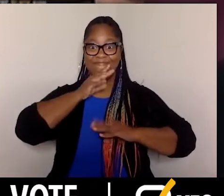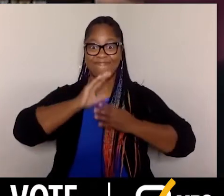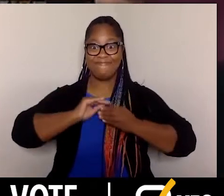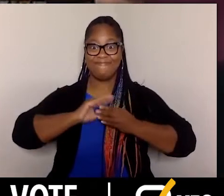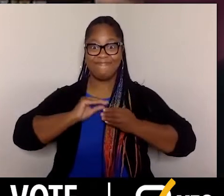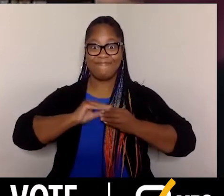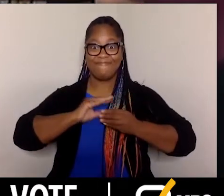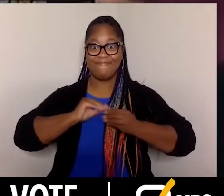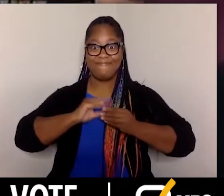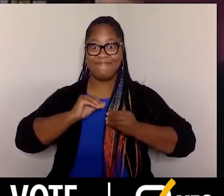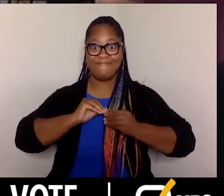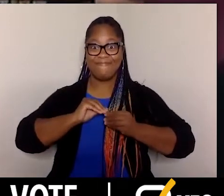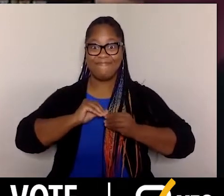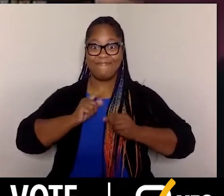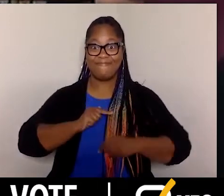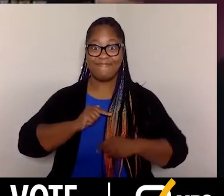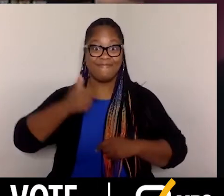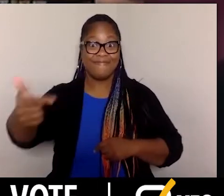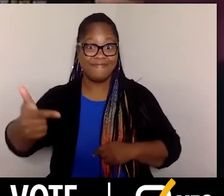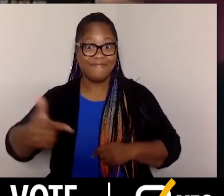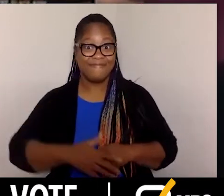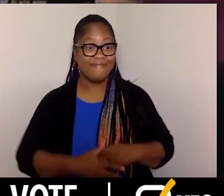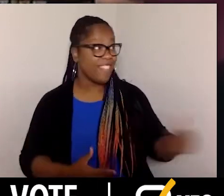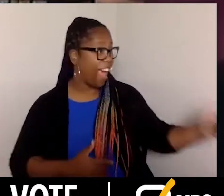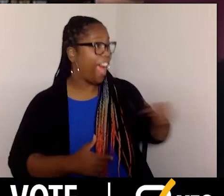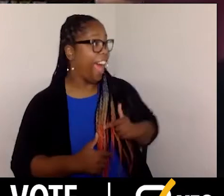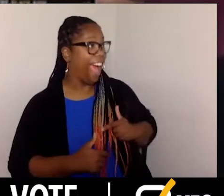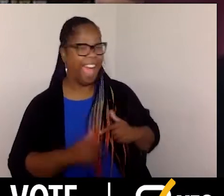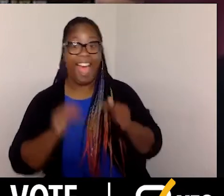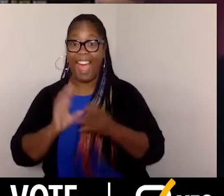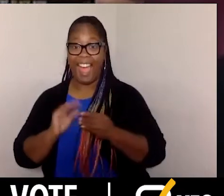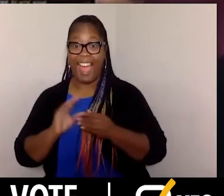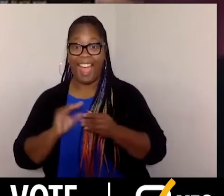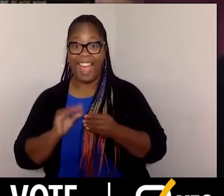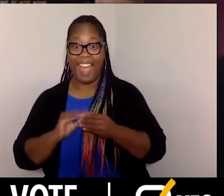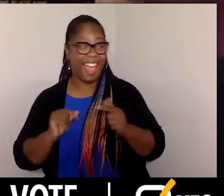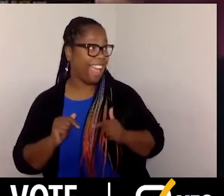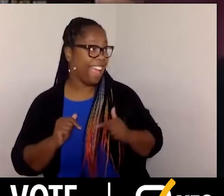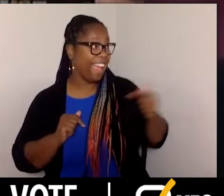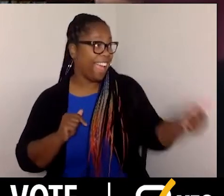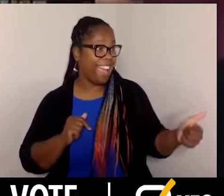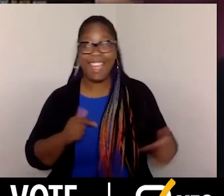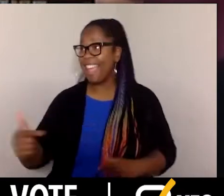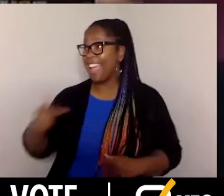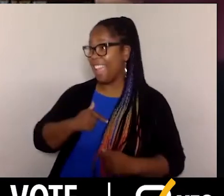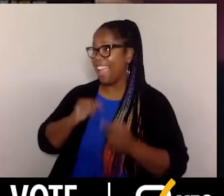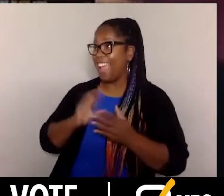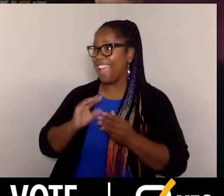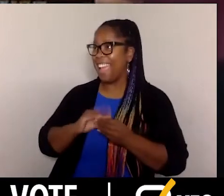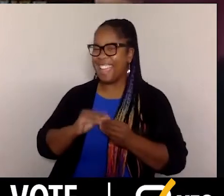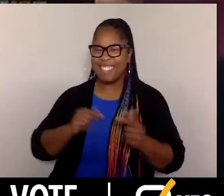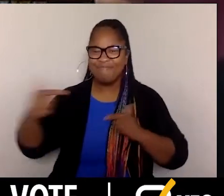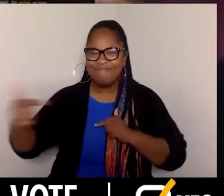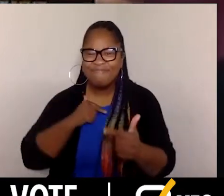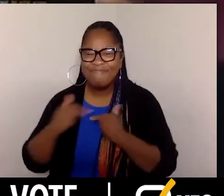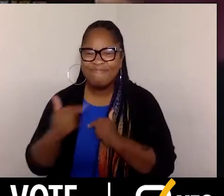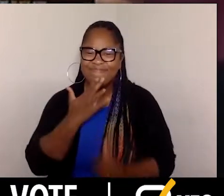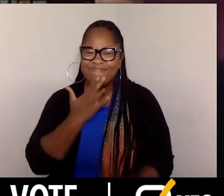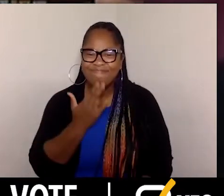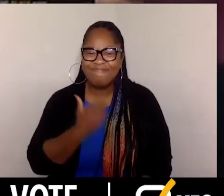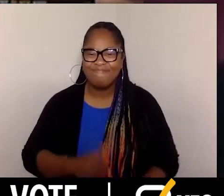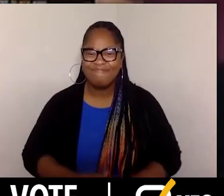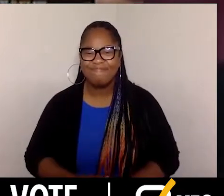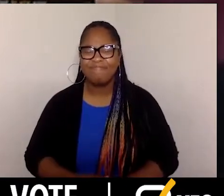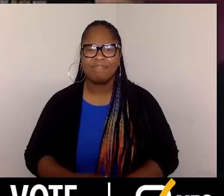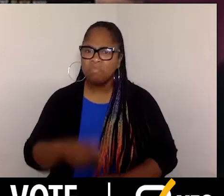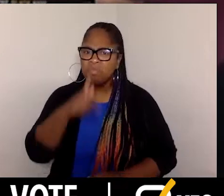the segment to each other with an energetic, and now back to the studio. Helping the students